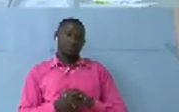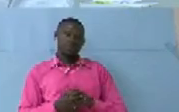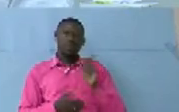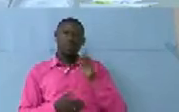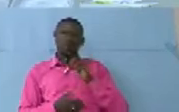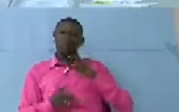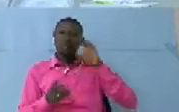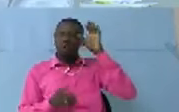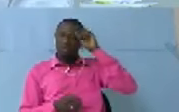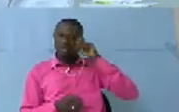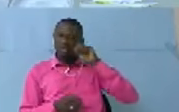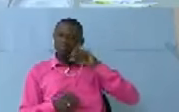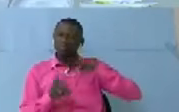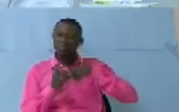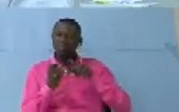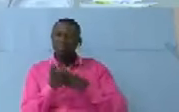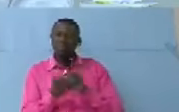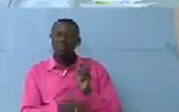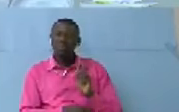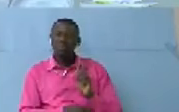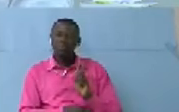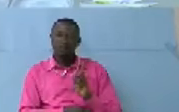by that?